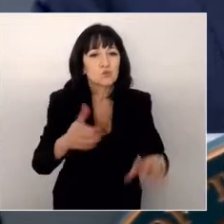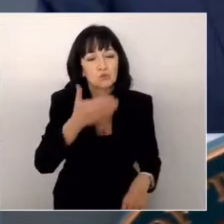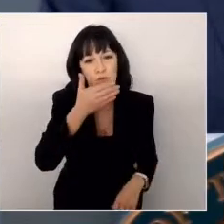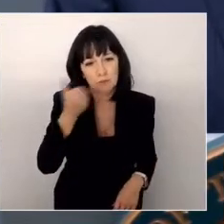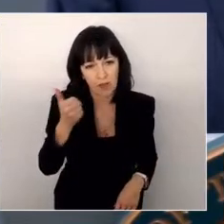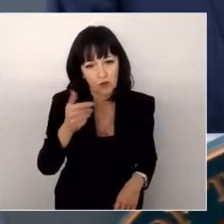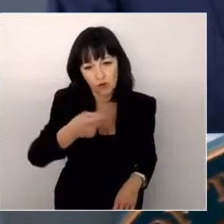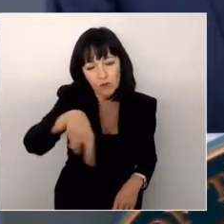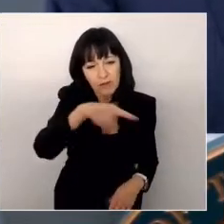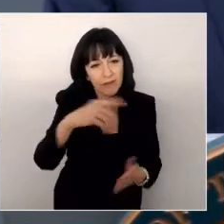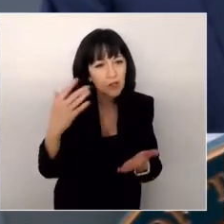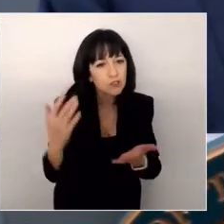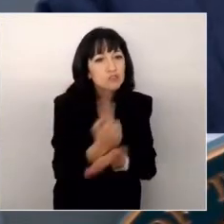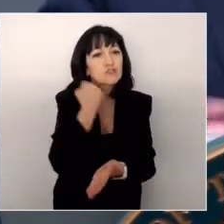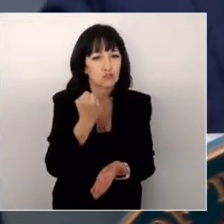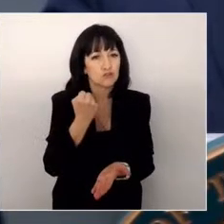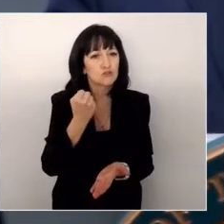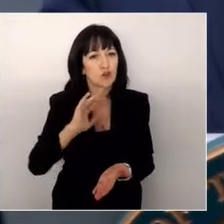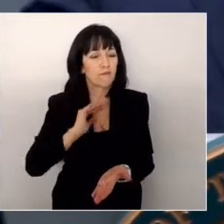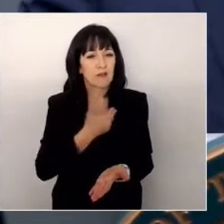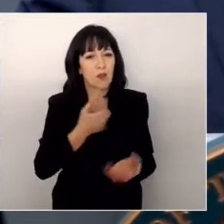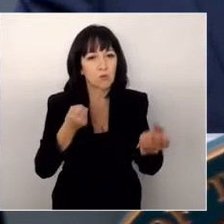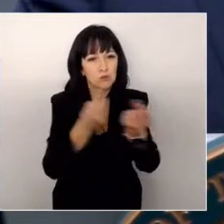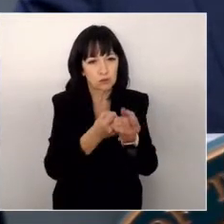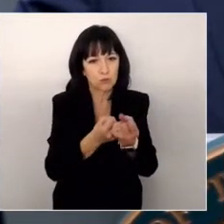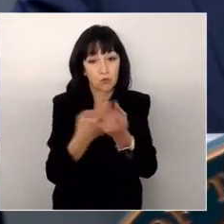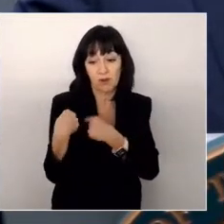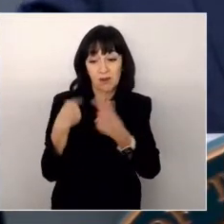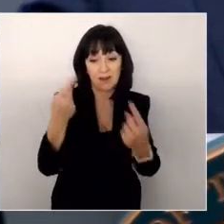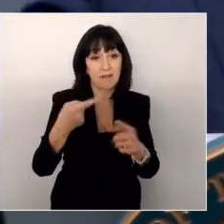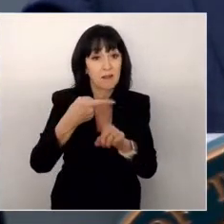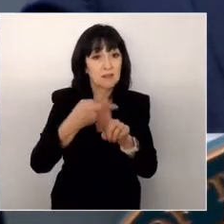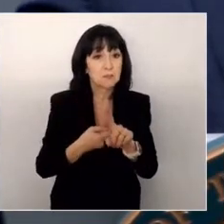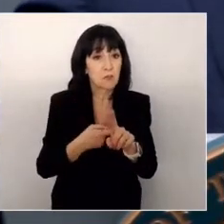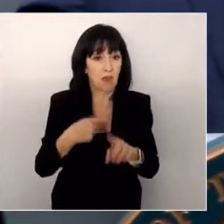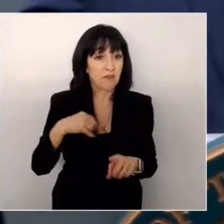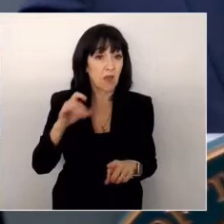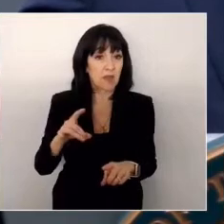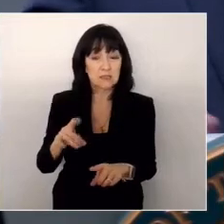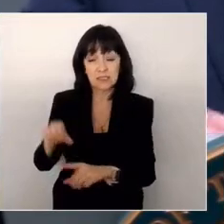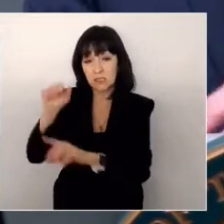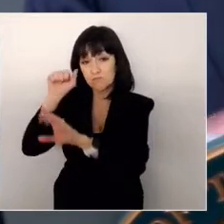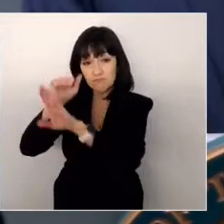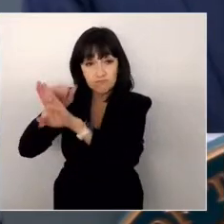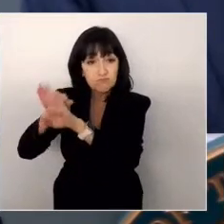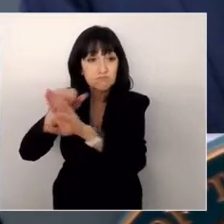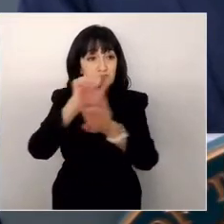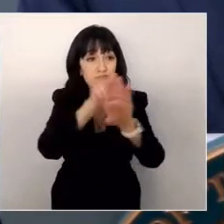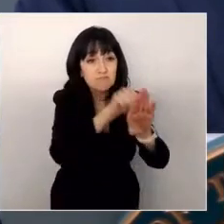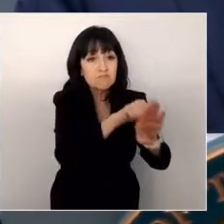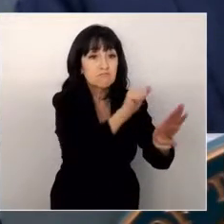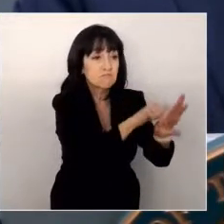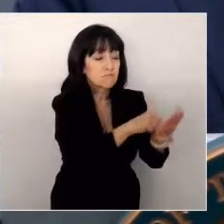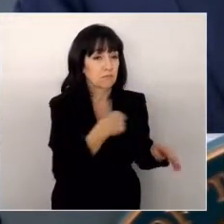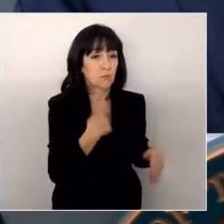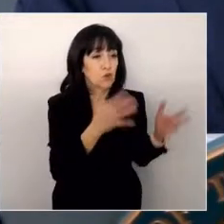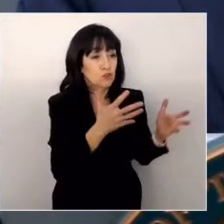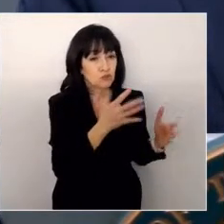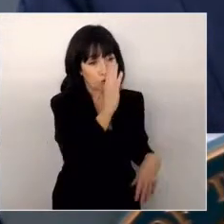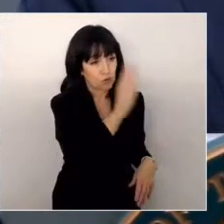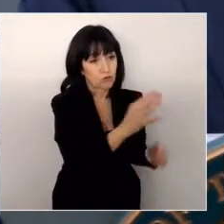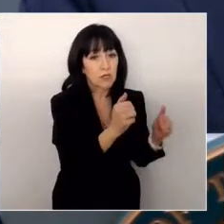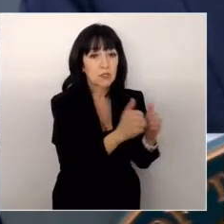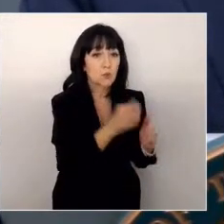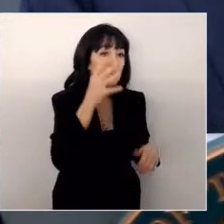best efforts. Over the last month, I've knocked doors and talked directly to parents and students in neighborhoods across the